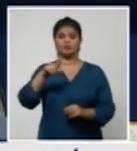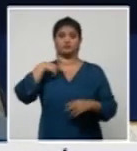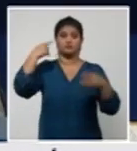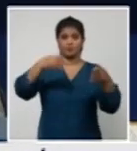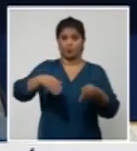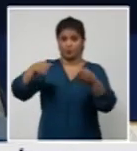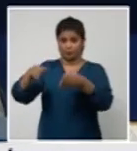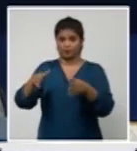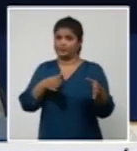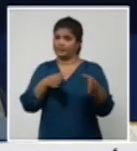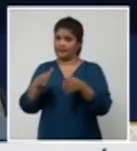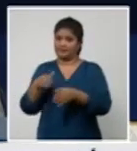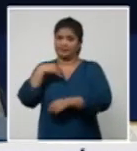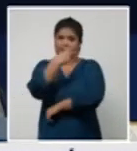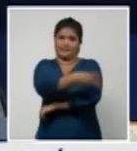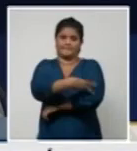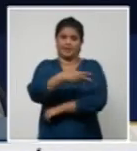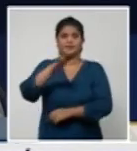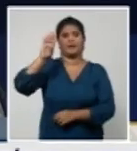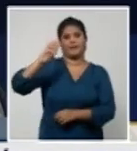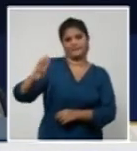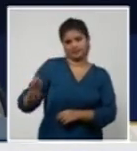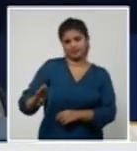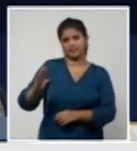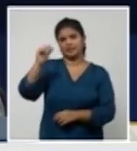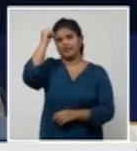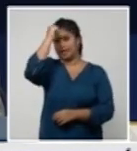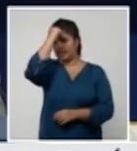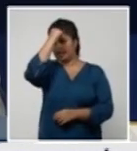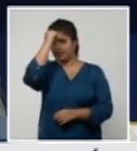among countries with the highest number of cases.